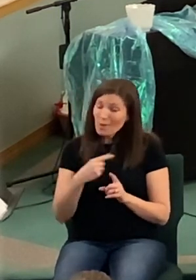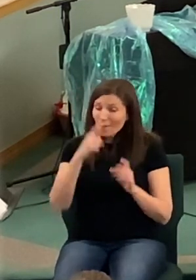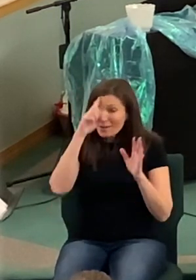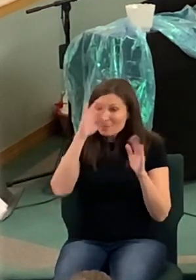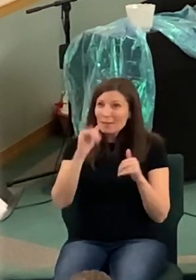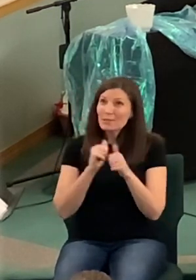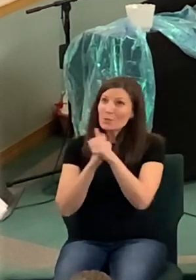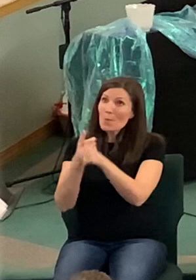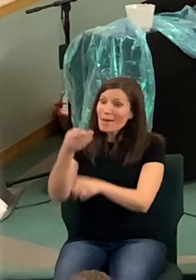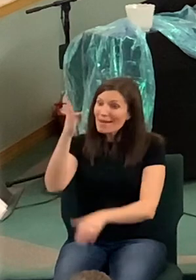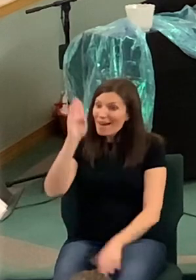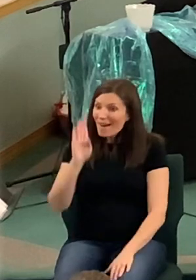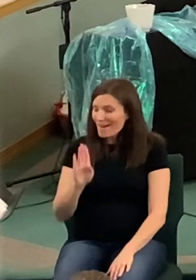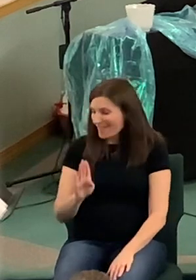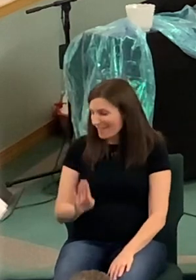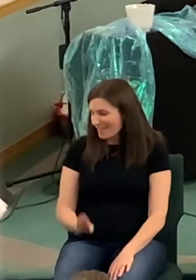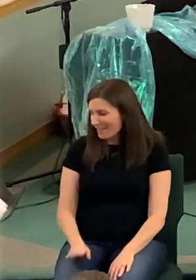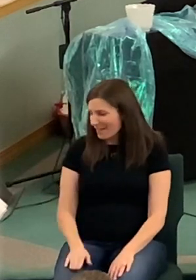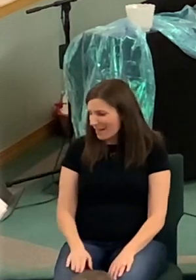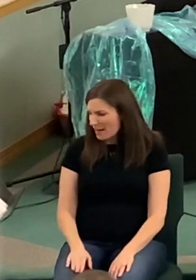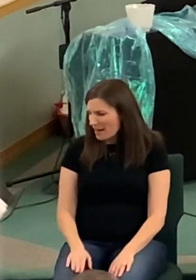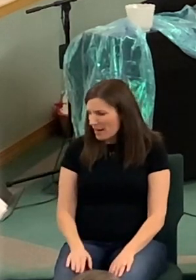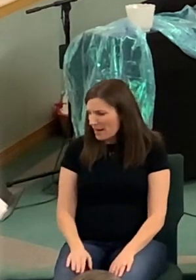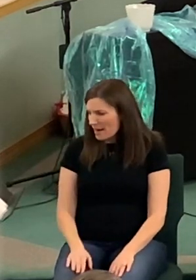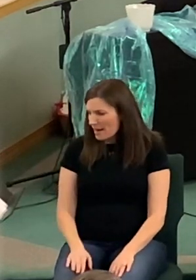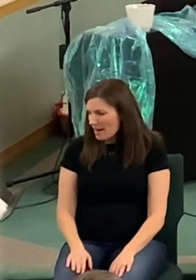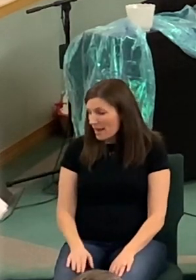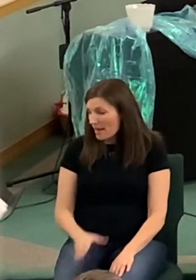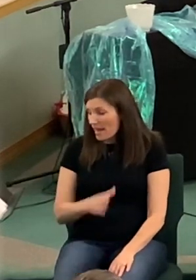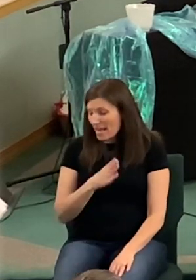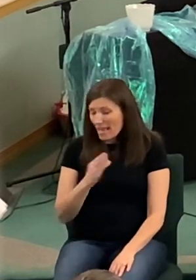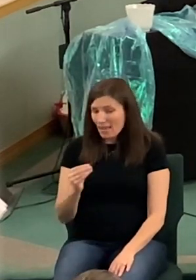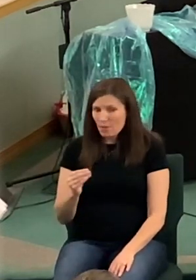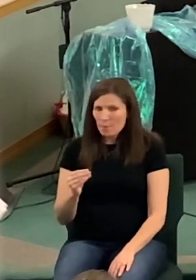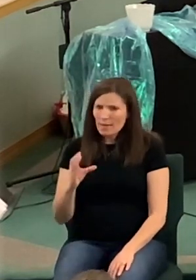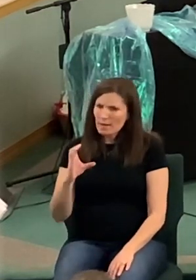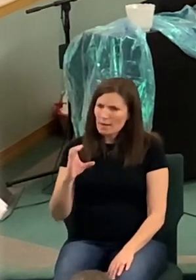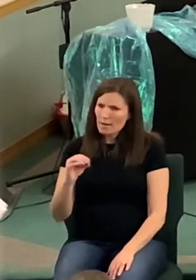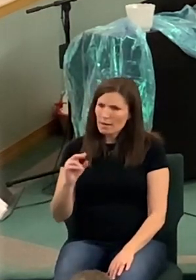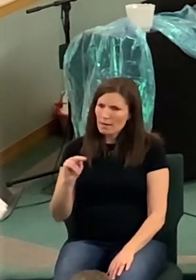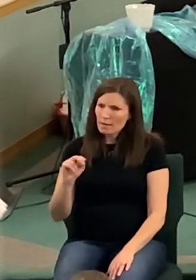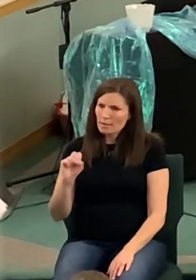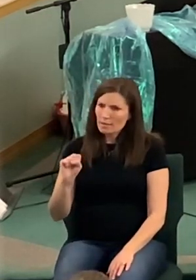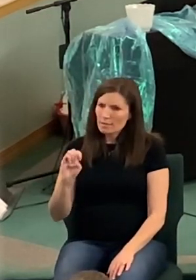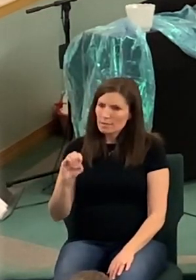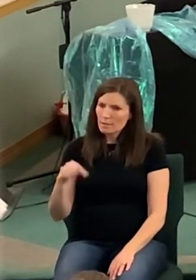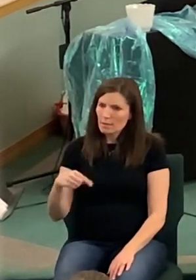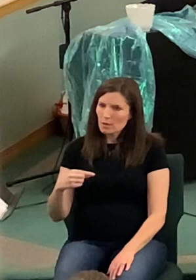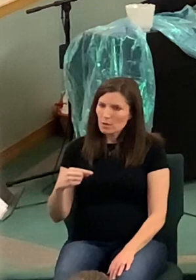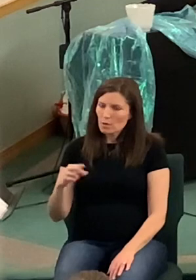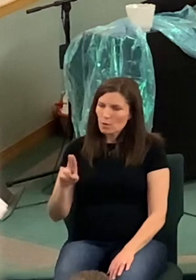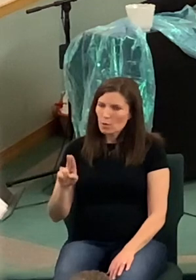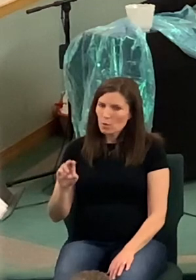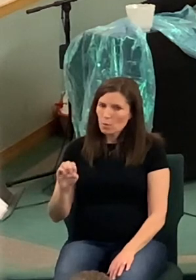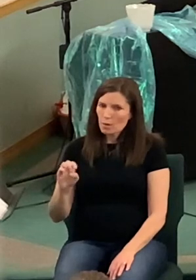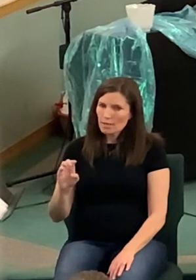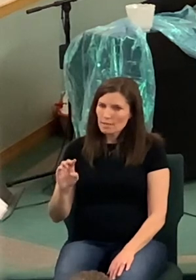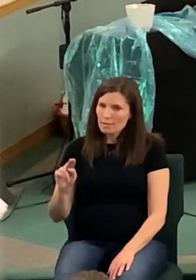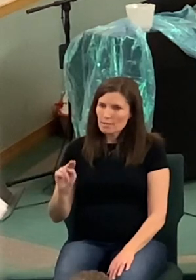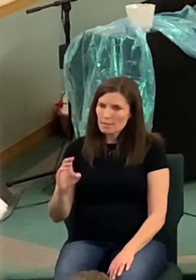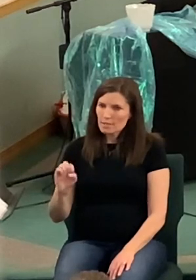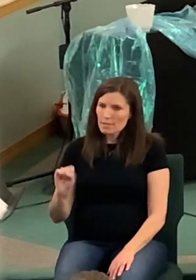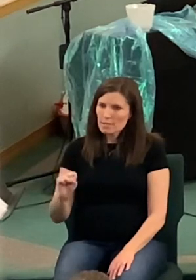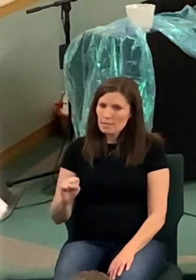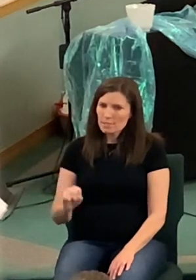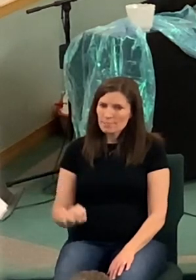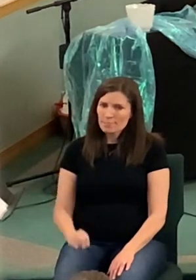obedience to God. And there will be consequences for our disobedience.